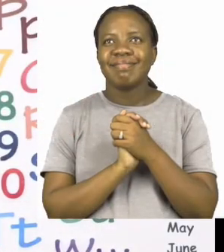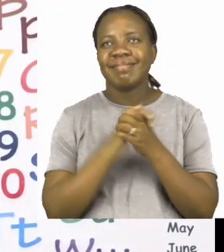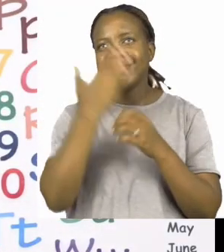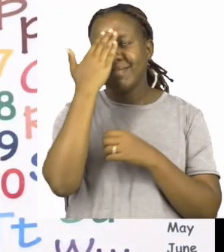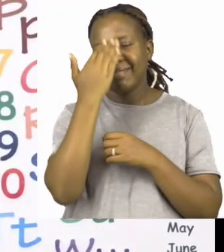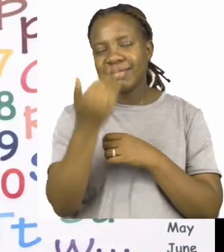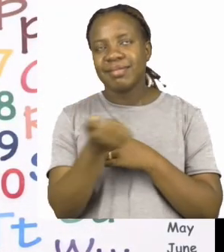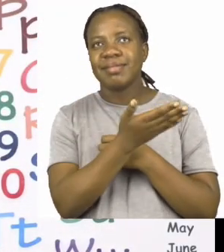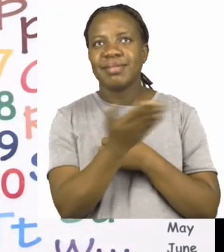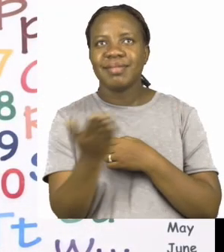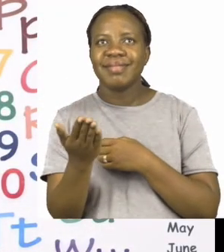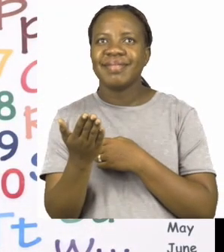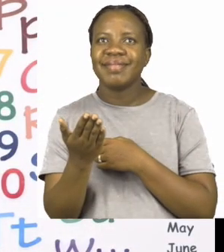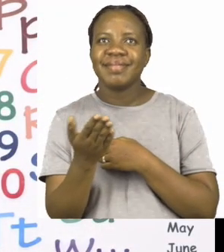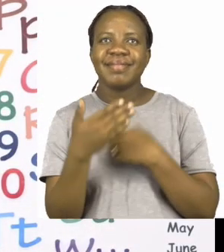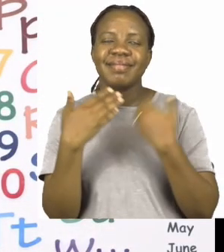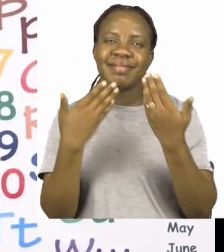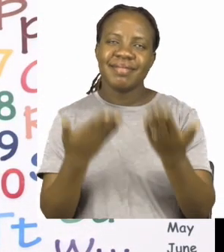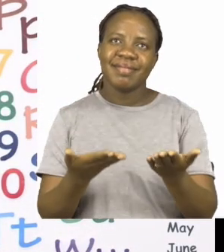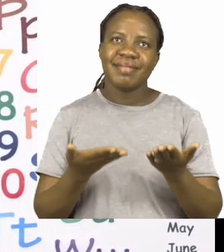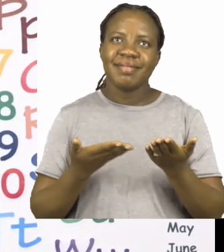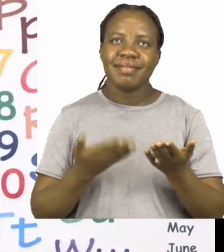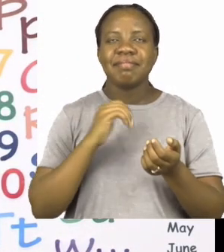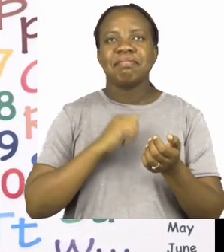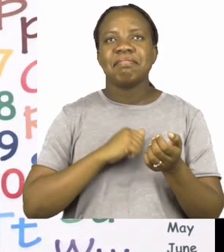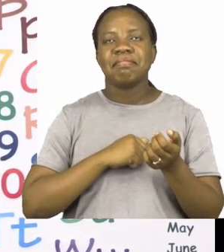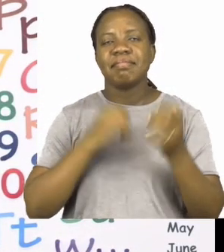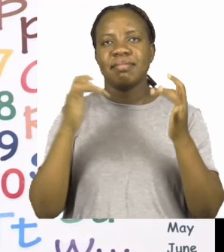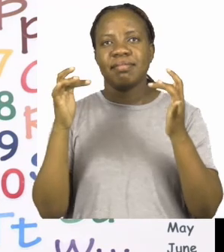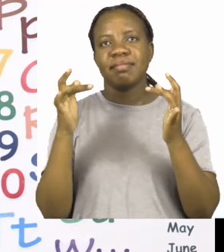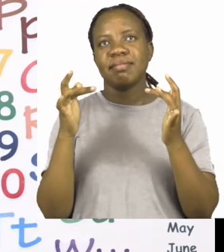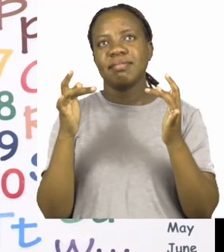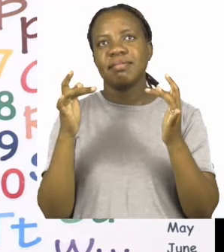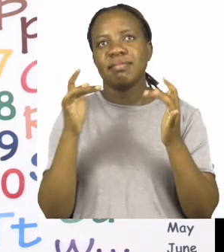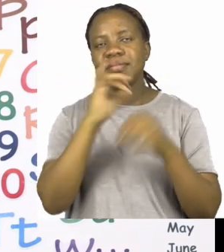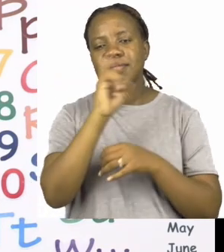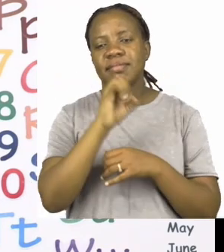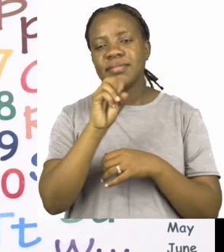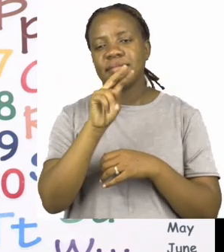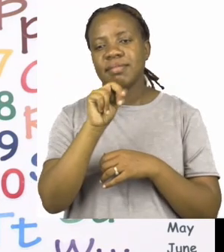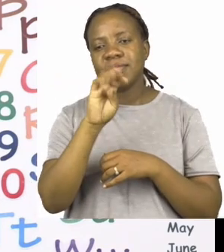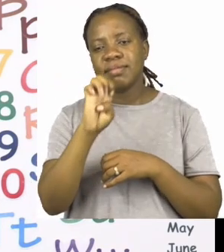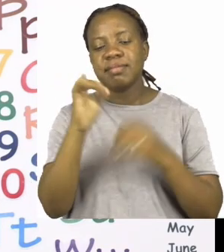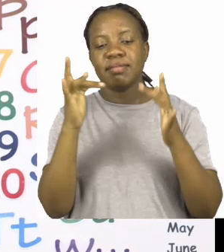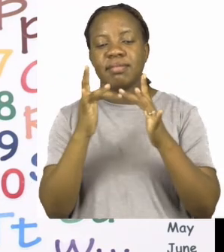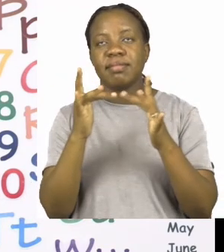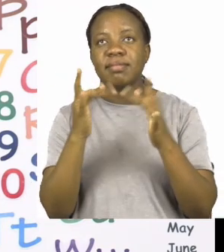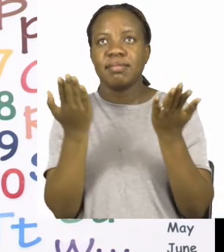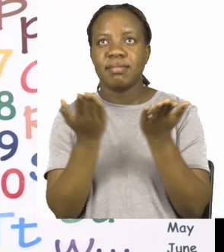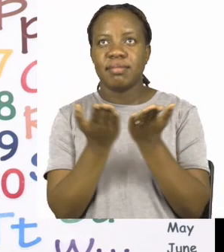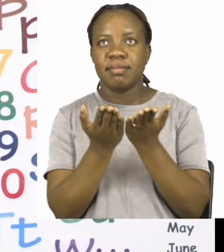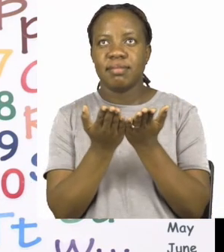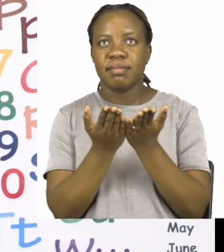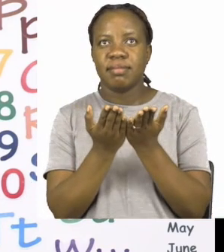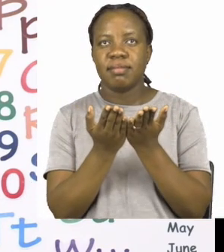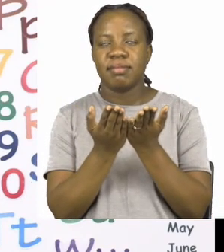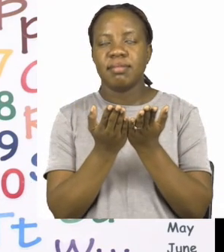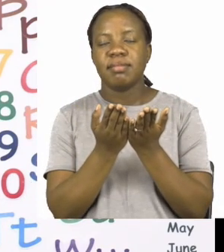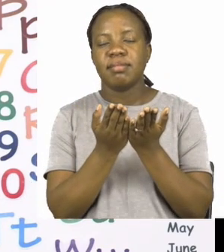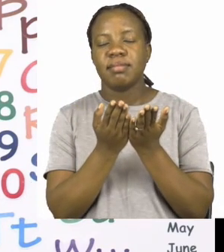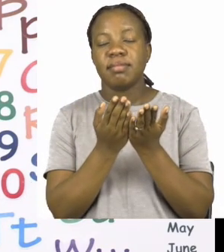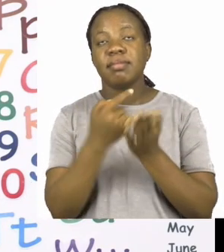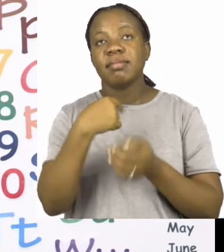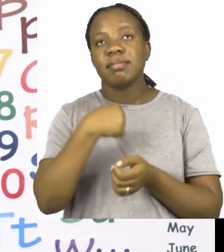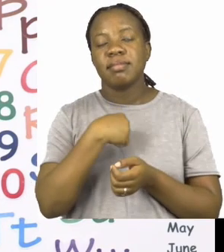Hello everyone, welcome to My Zone Online School. I am Teacher Hartung and our